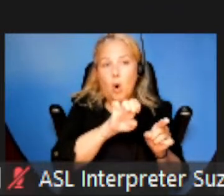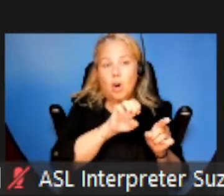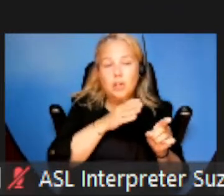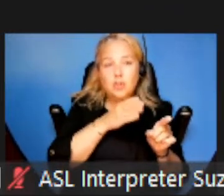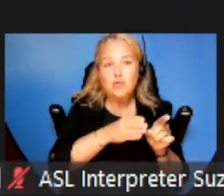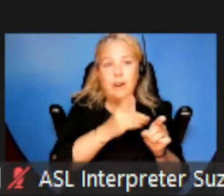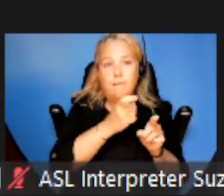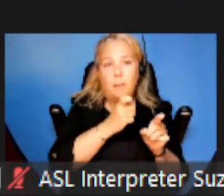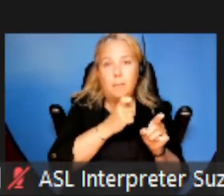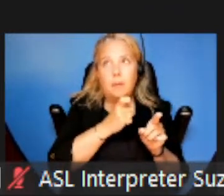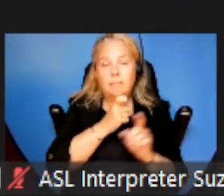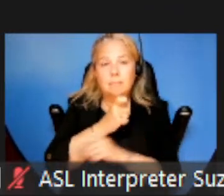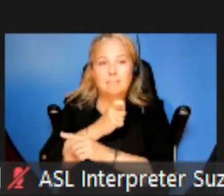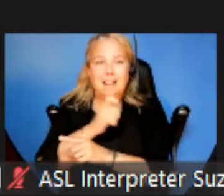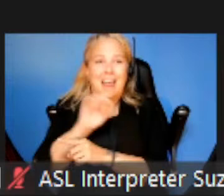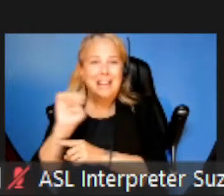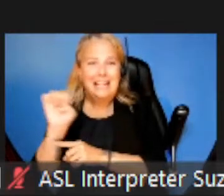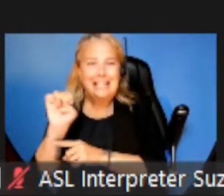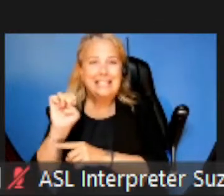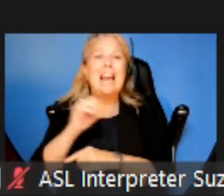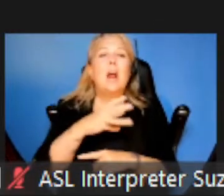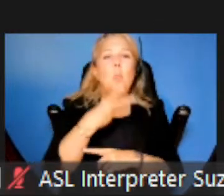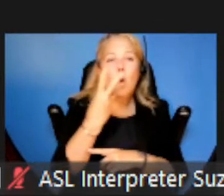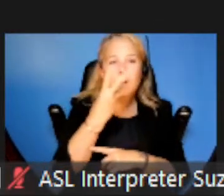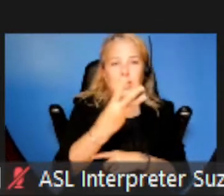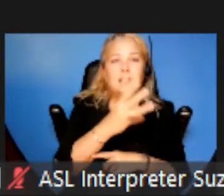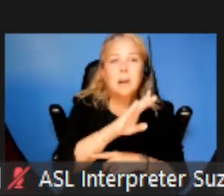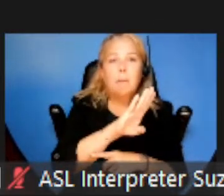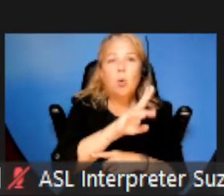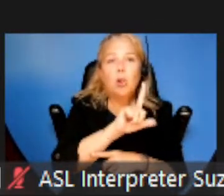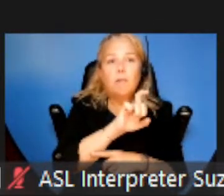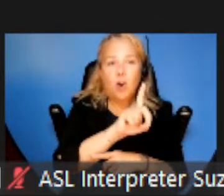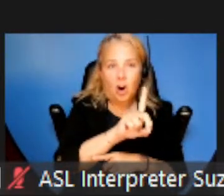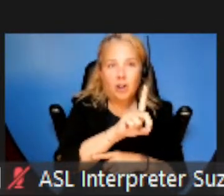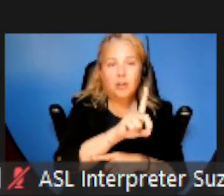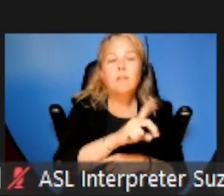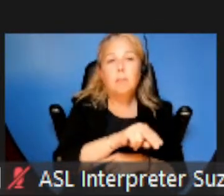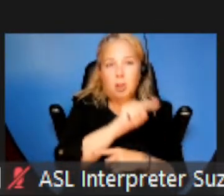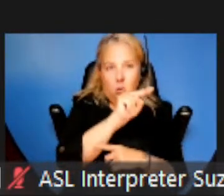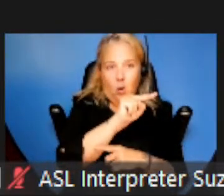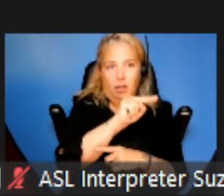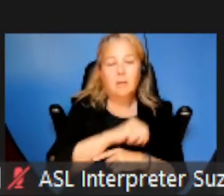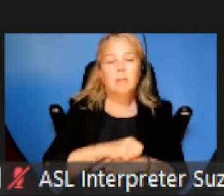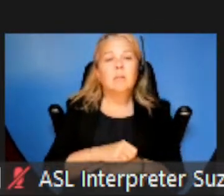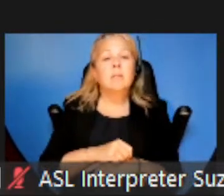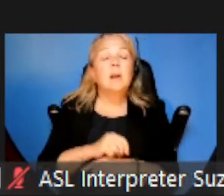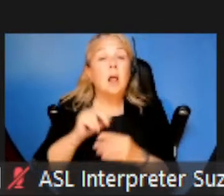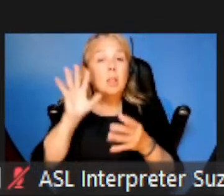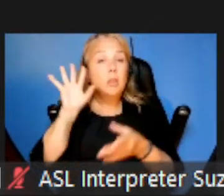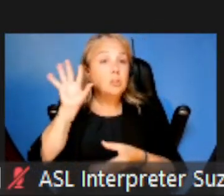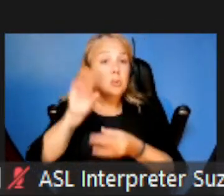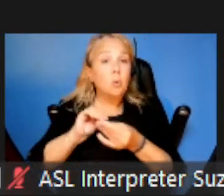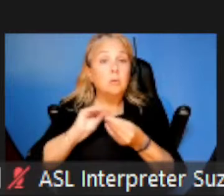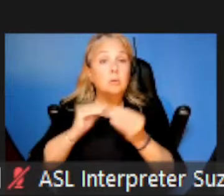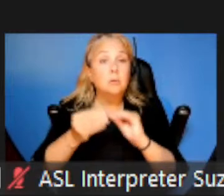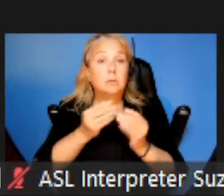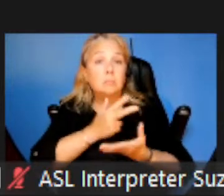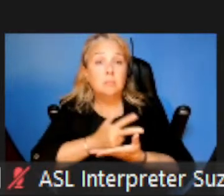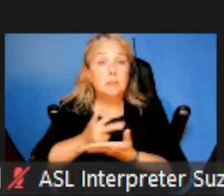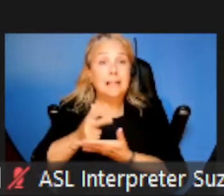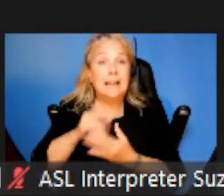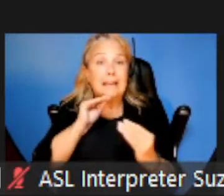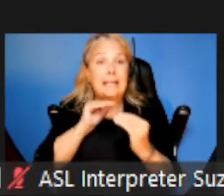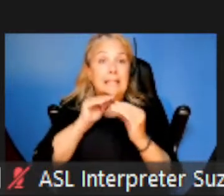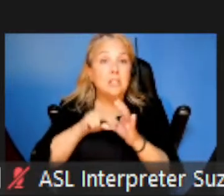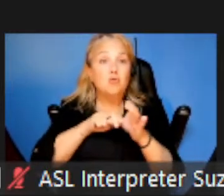east and Washington Boulevard from the north. The total number of parking spaces within the Kiss and Ride